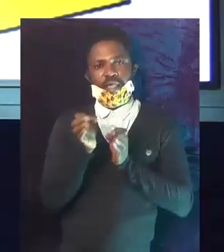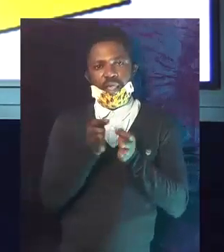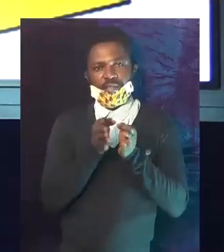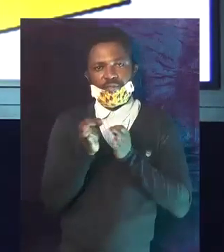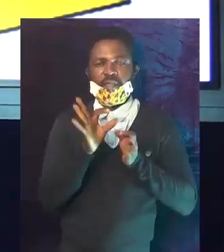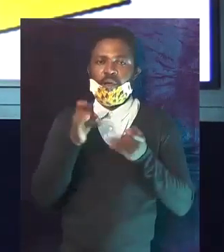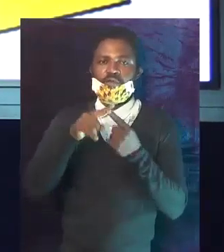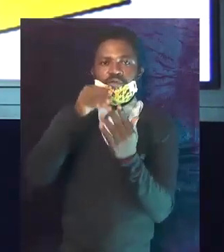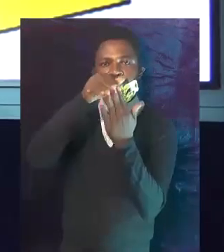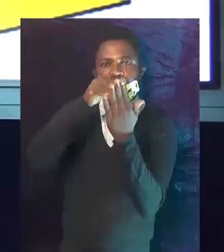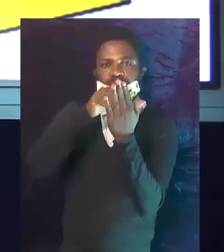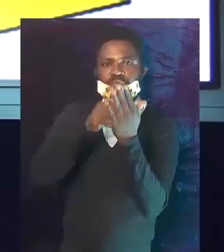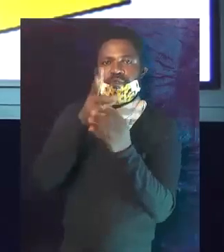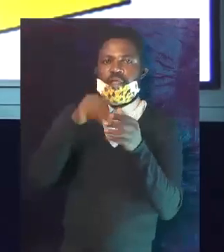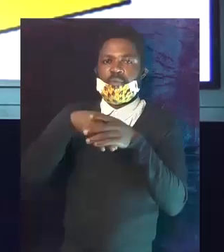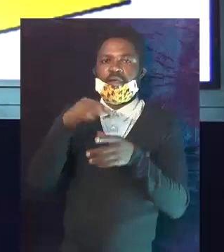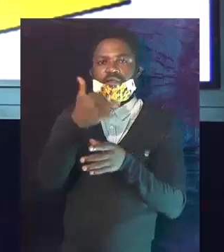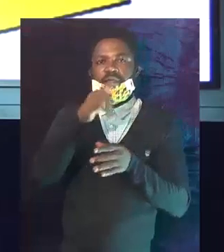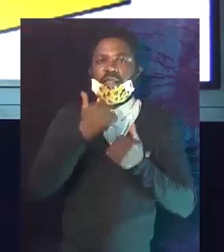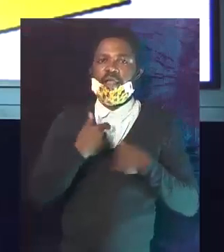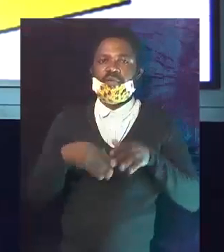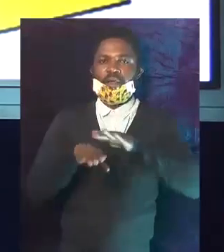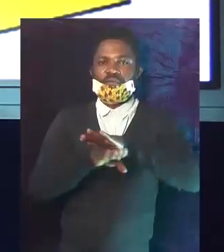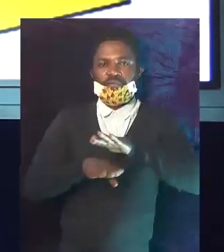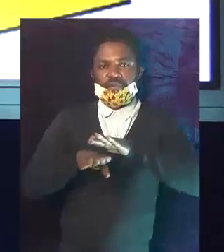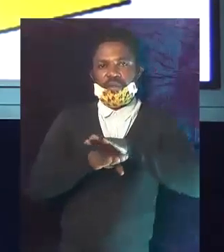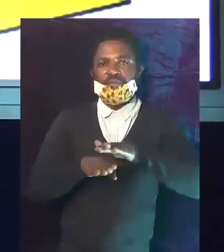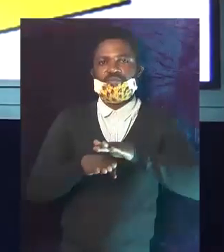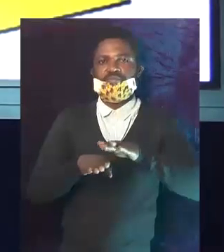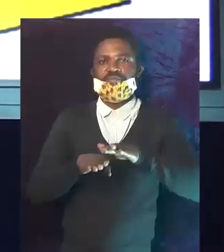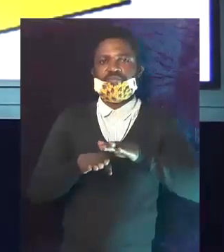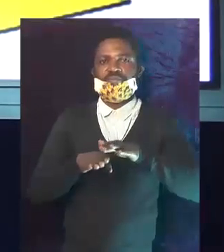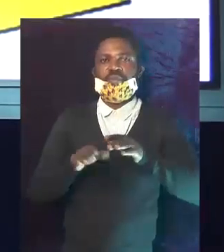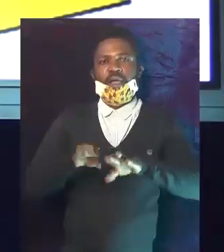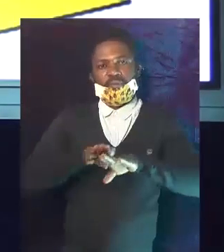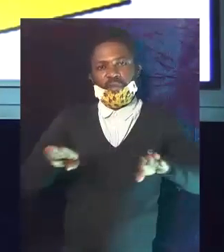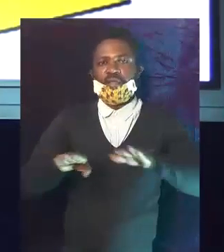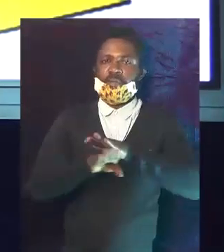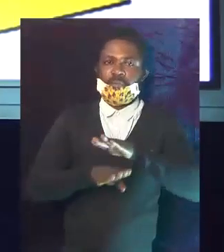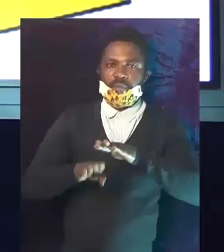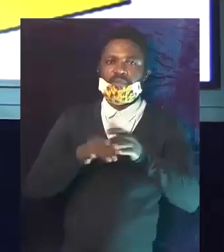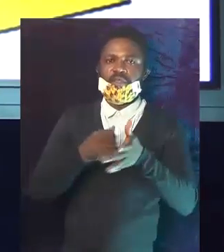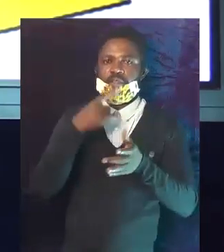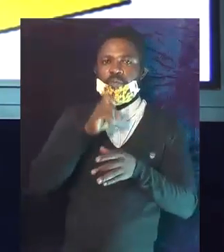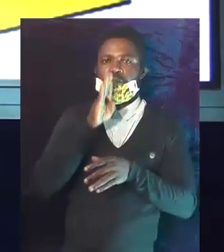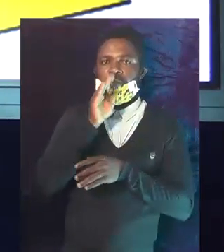list them out now. They have a flat base, as you can see here, and this shape must be a